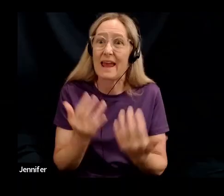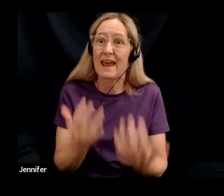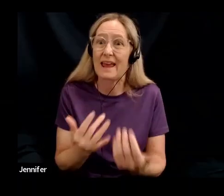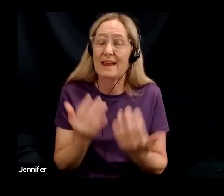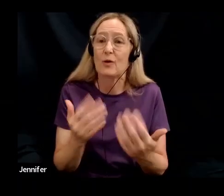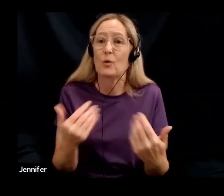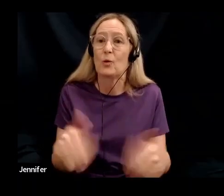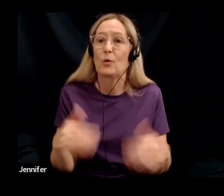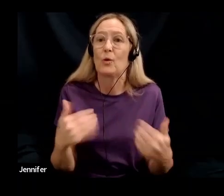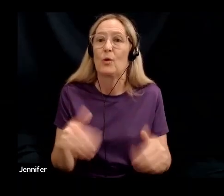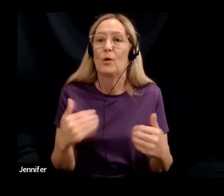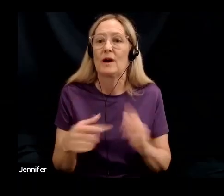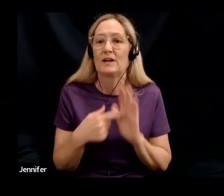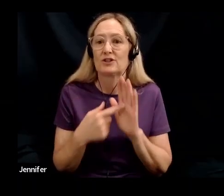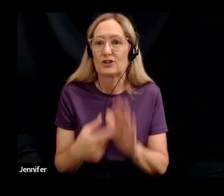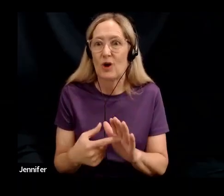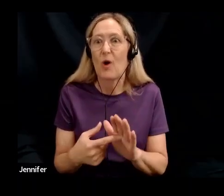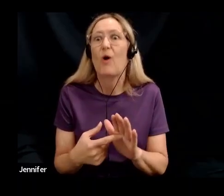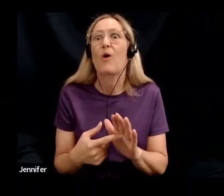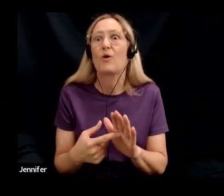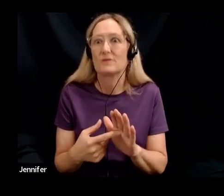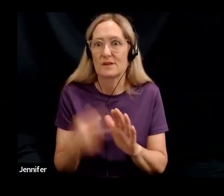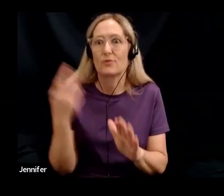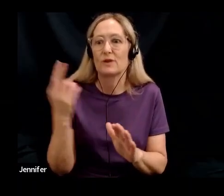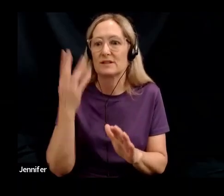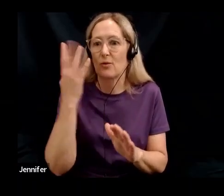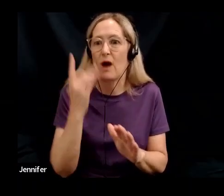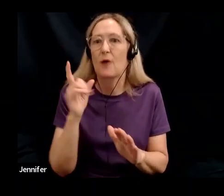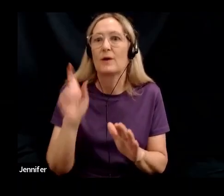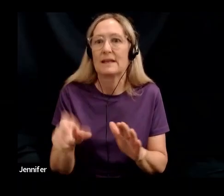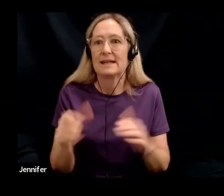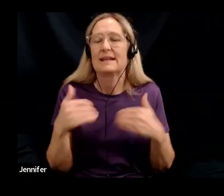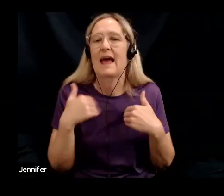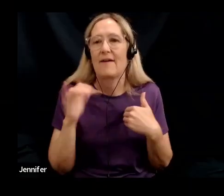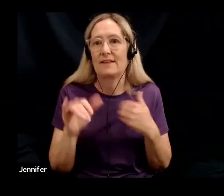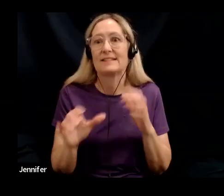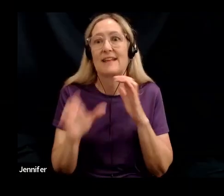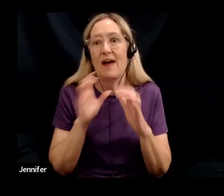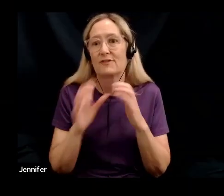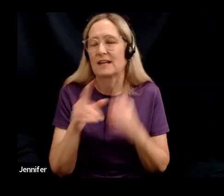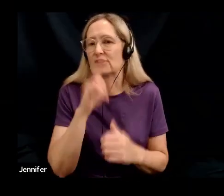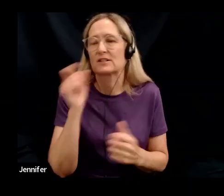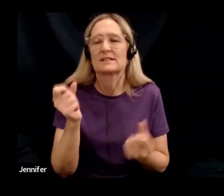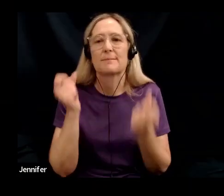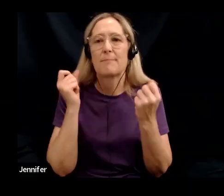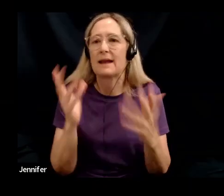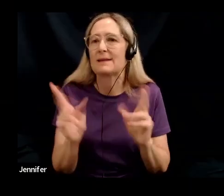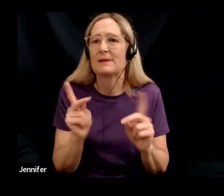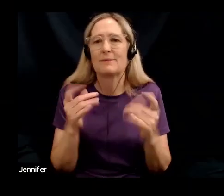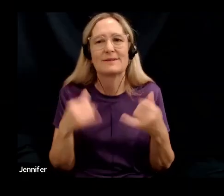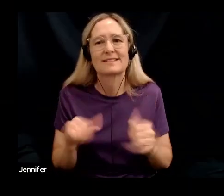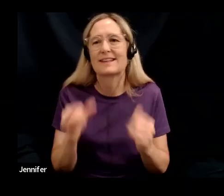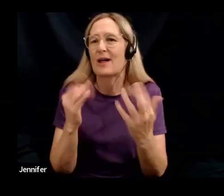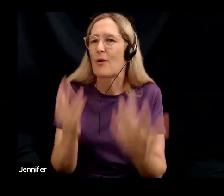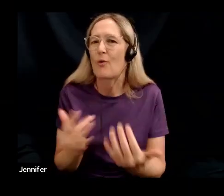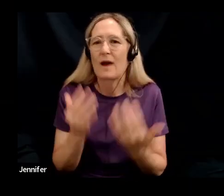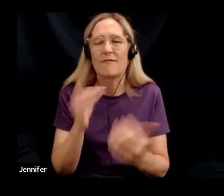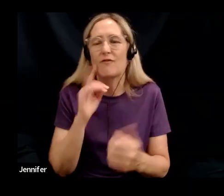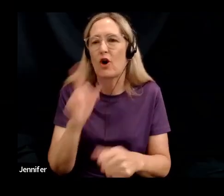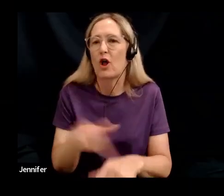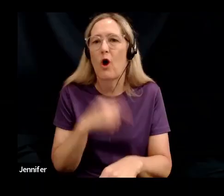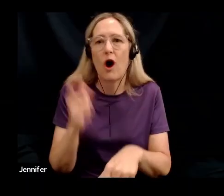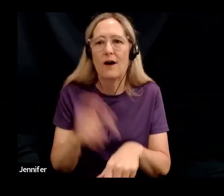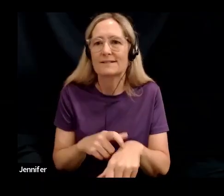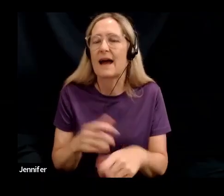that just really shows, again, a reason why we need to have these conversations because many people still wait for a significant amount of